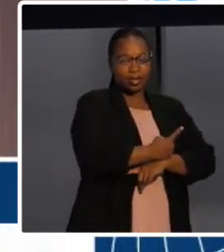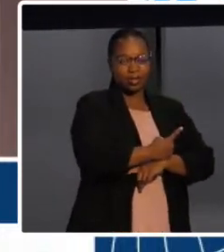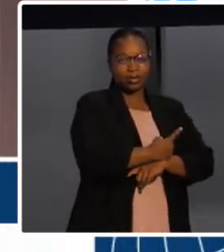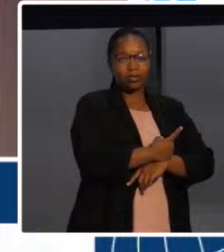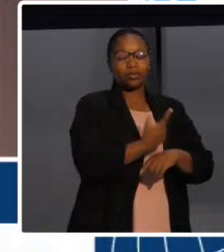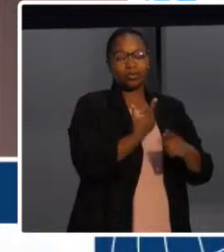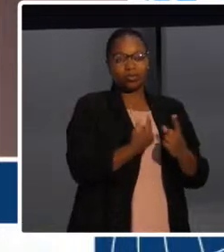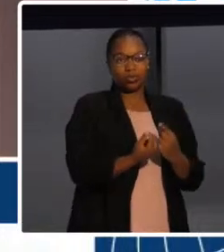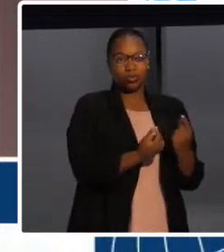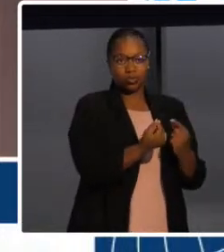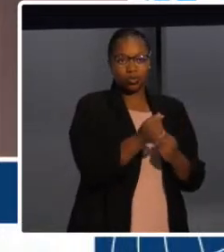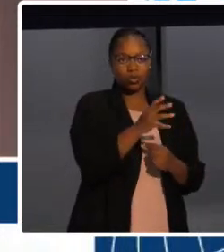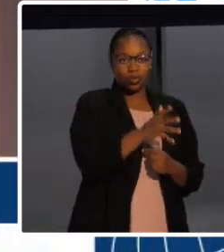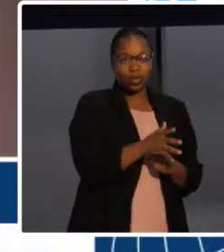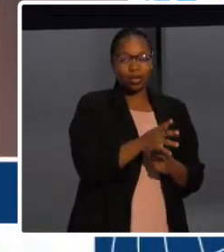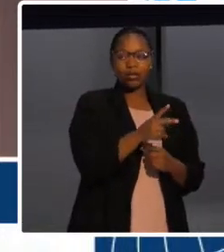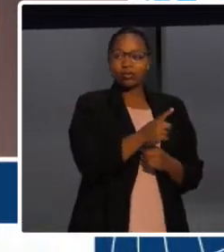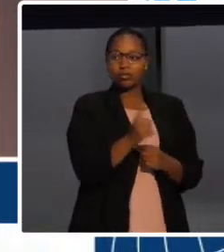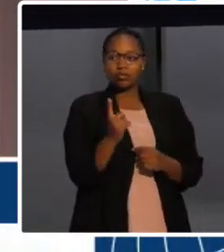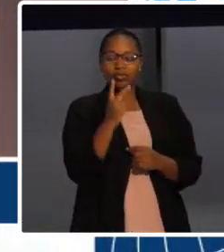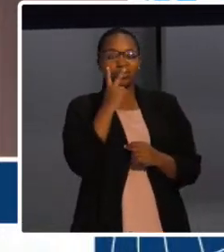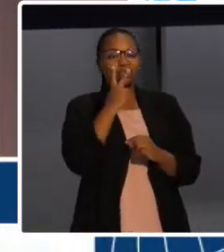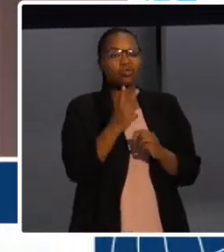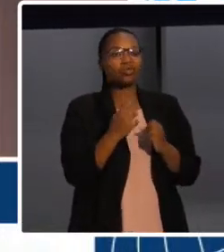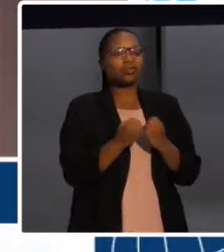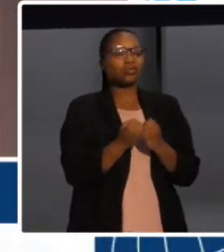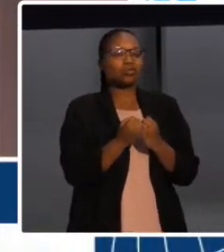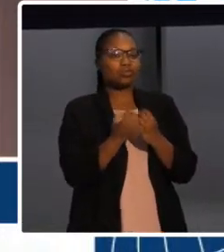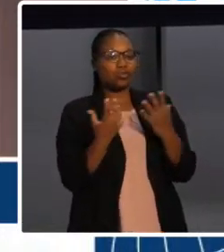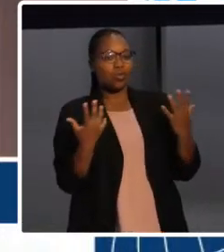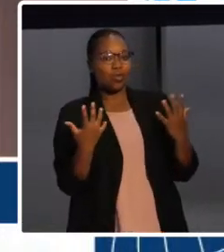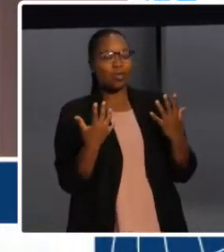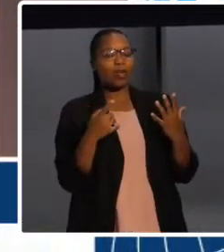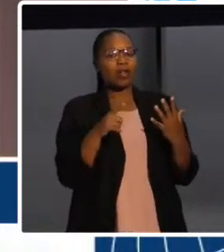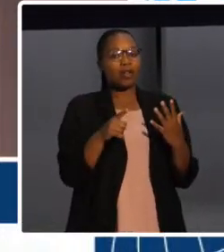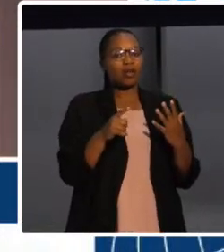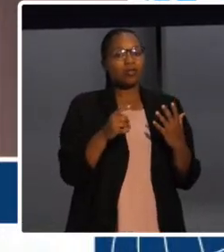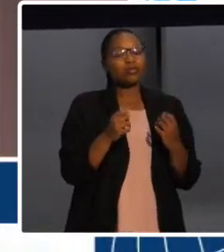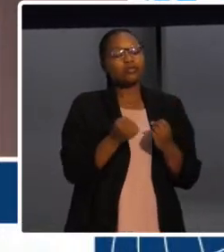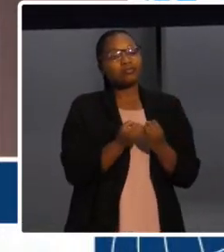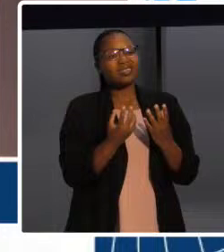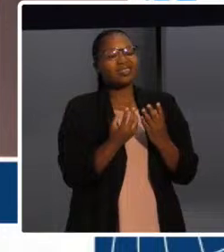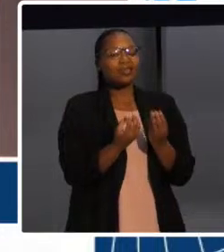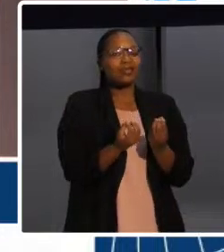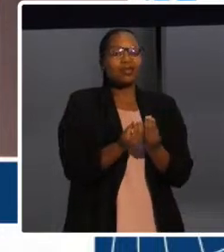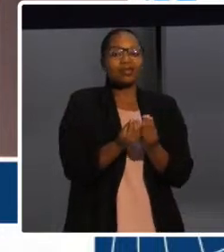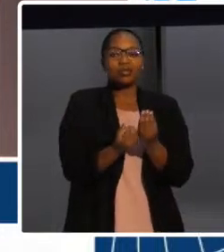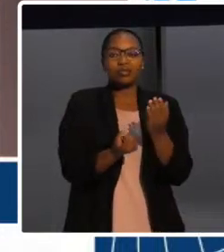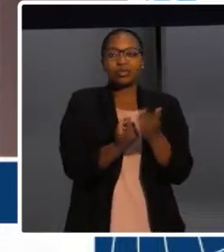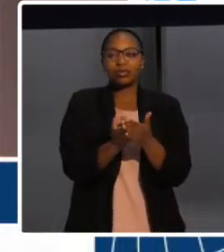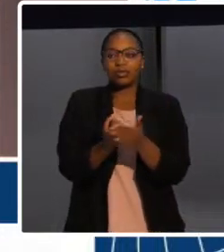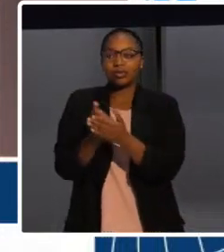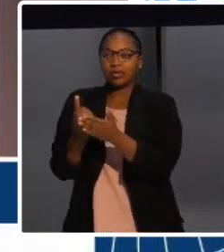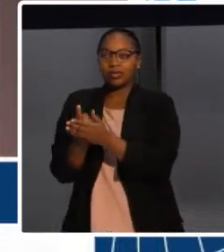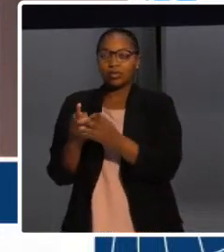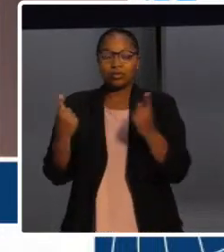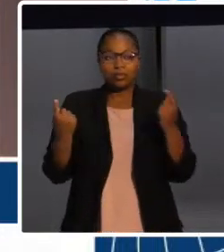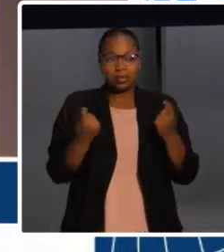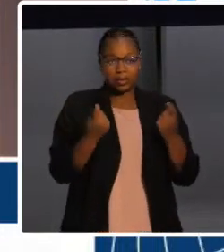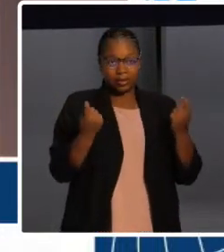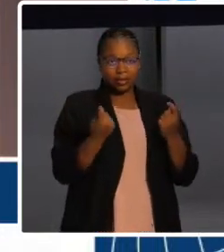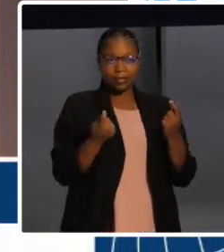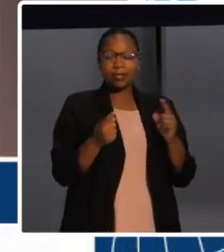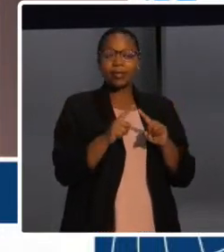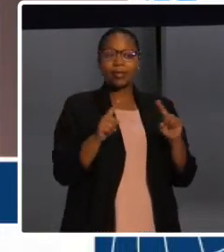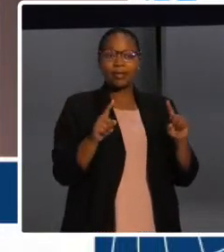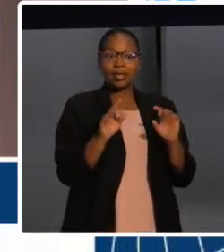So you will see a lot of ceremonies, and that is what I'm going to take you through. The actual meeting of